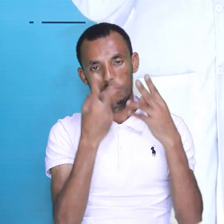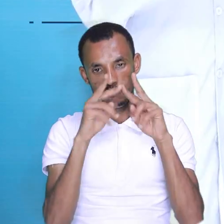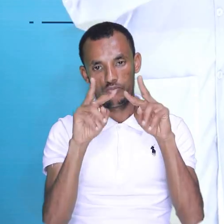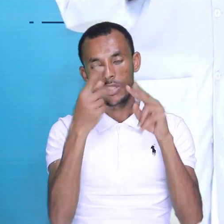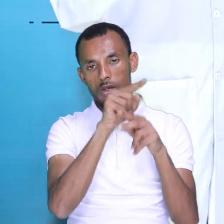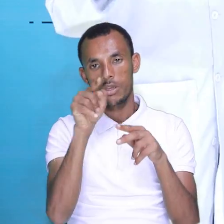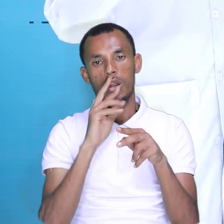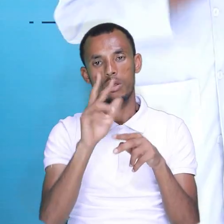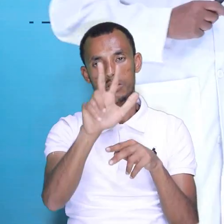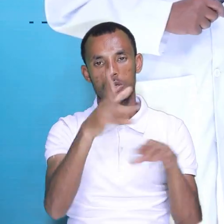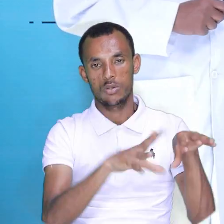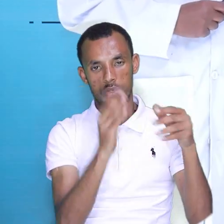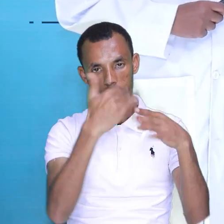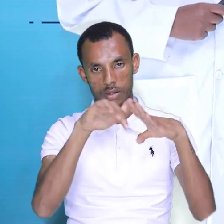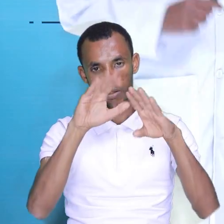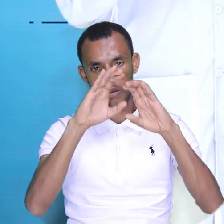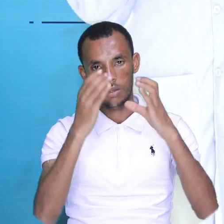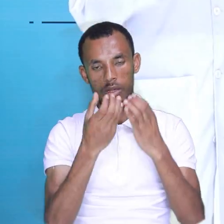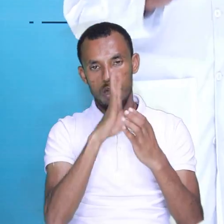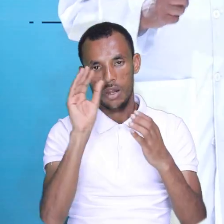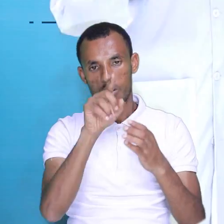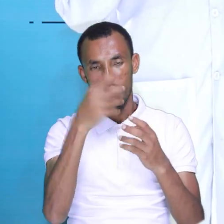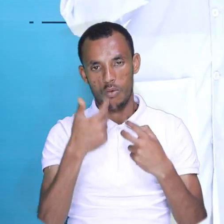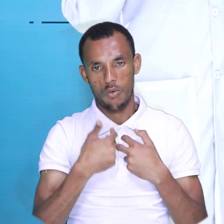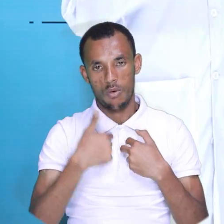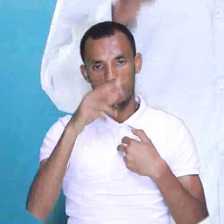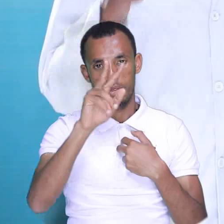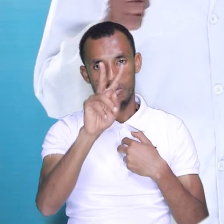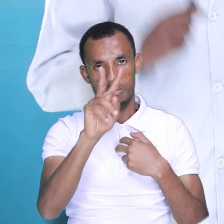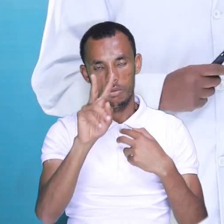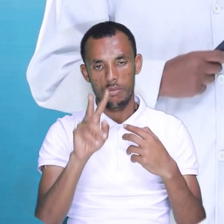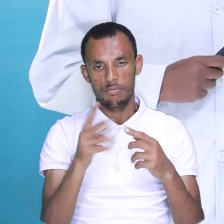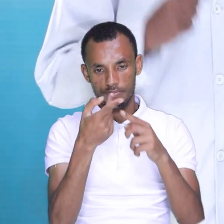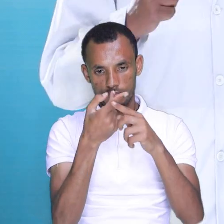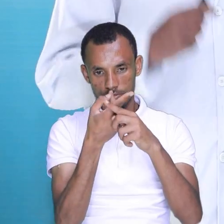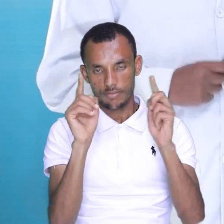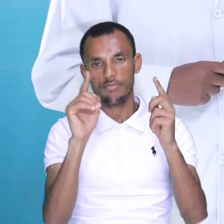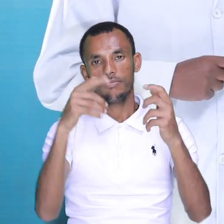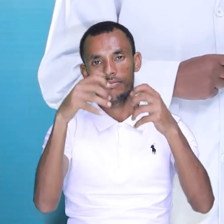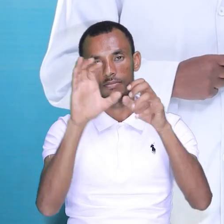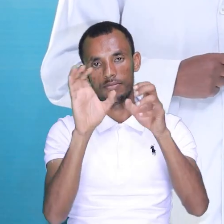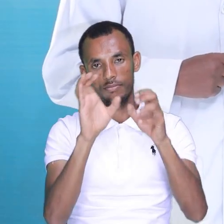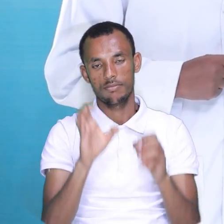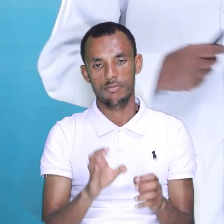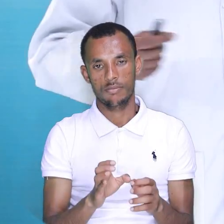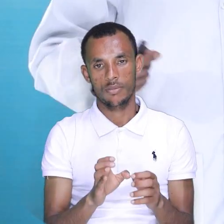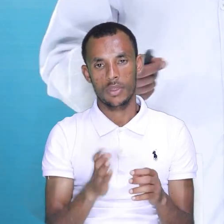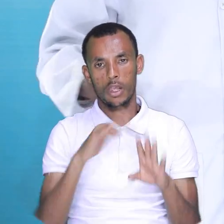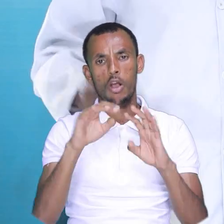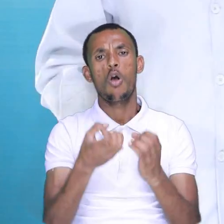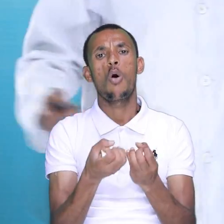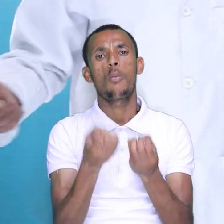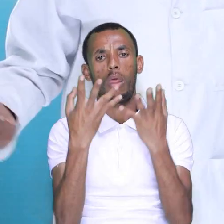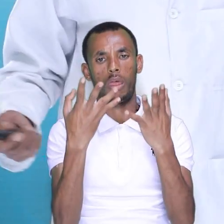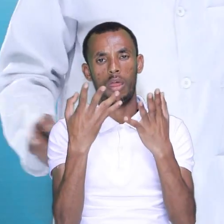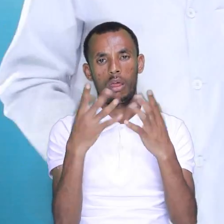assume there are 3 students in the class, and you have 2 free tickets to give them. In how many different